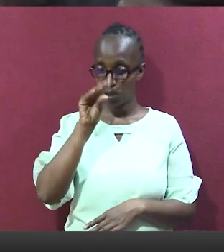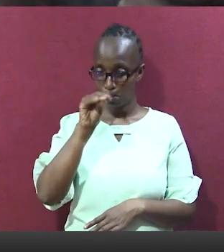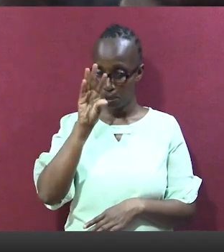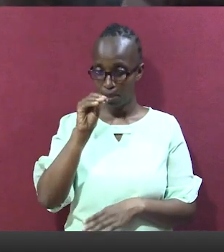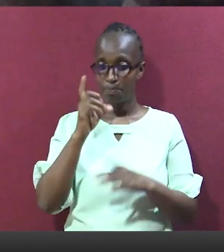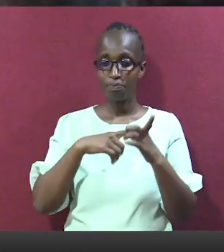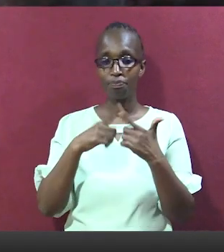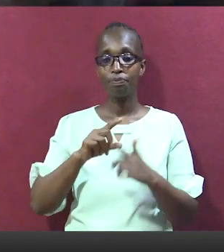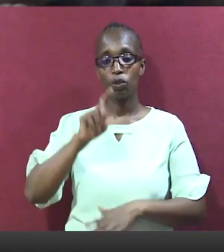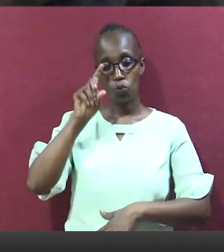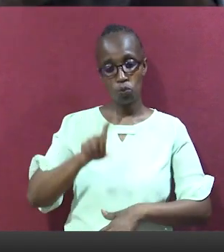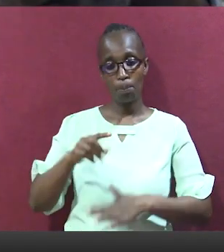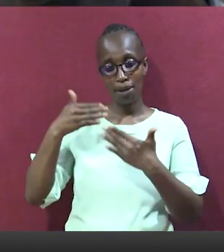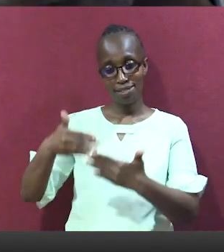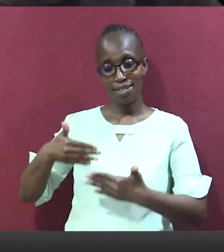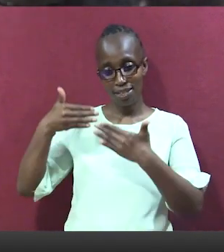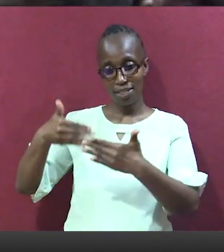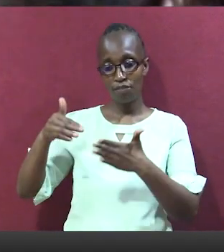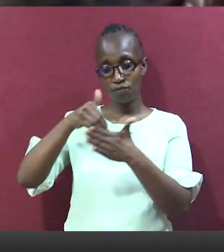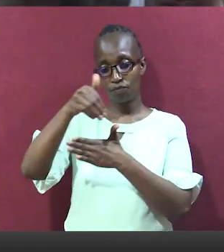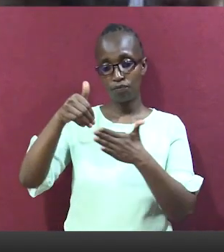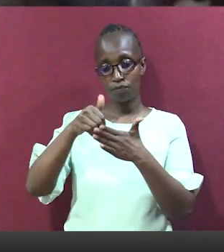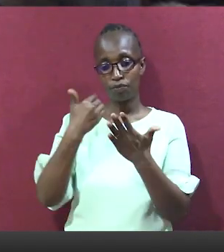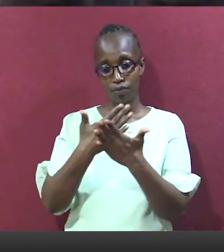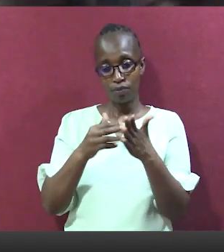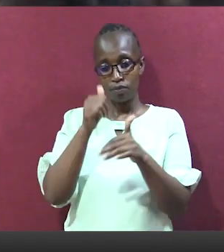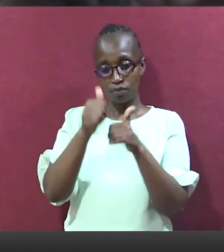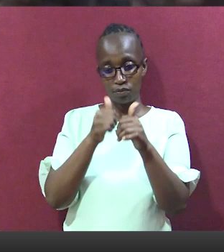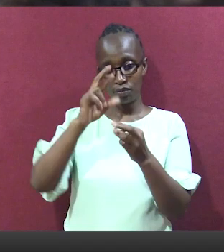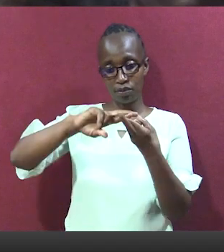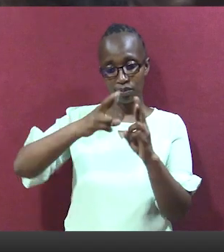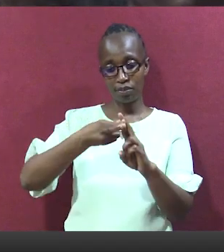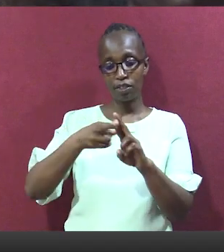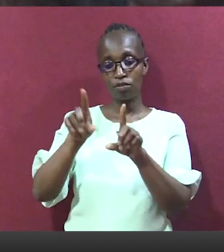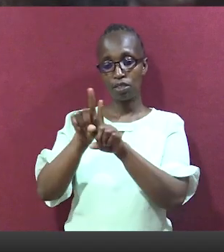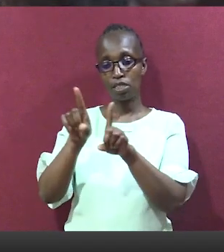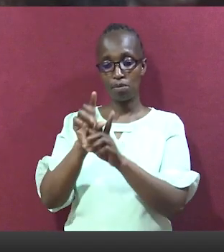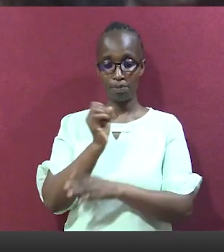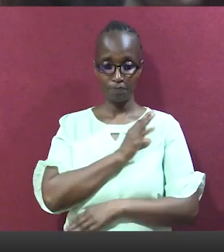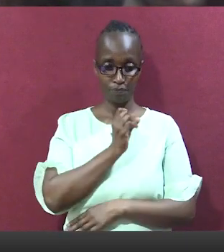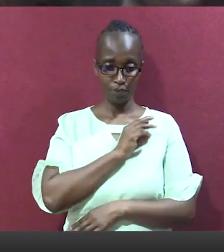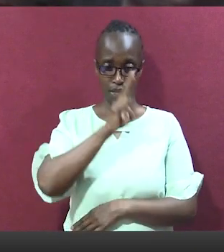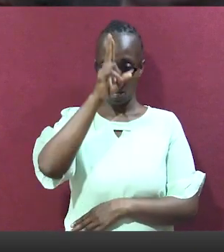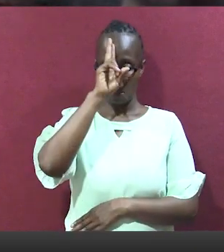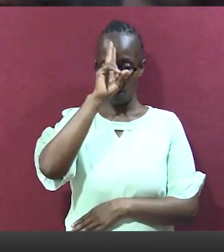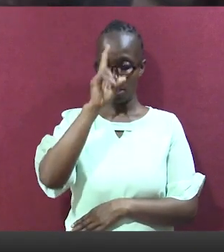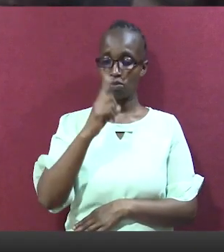to speak, then we release all that were related to the